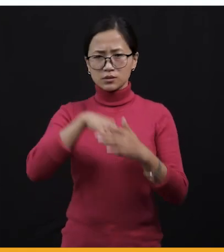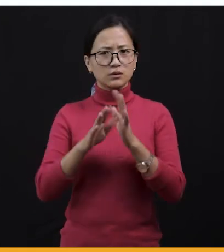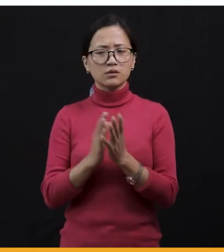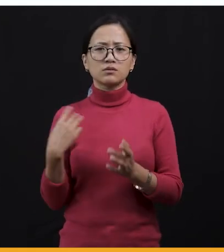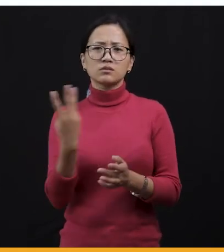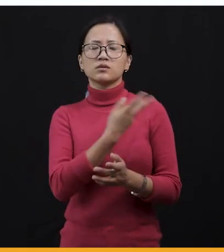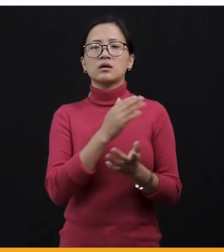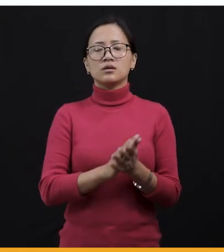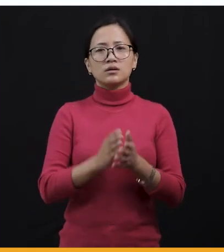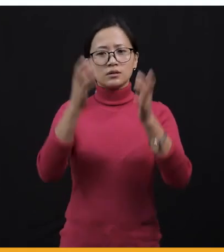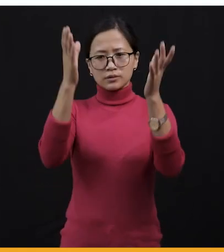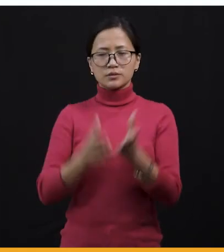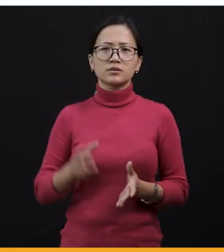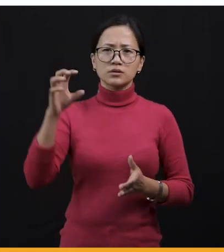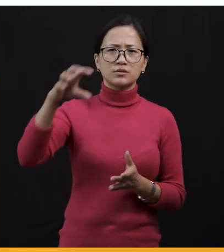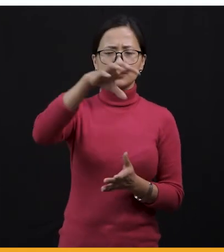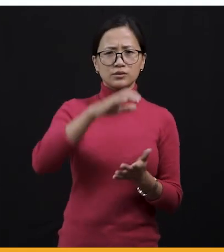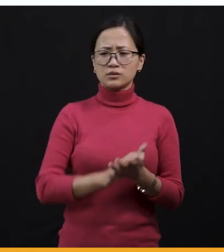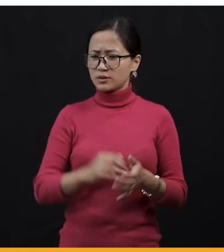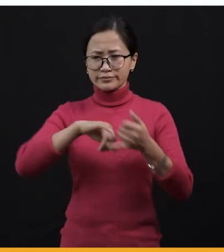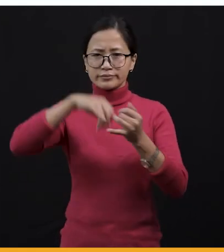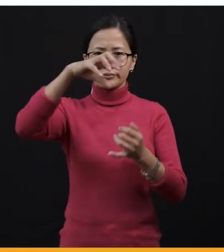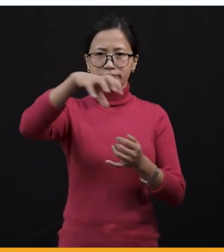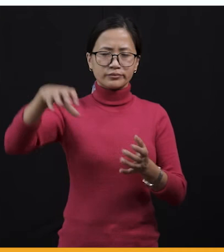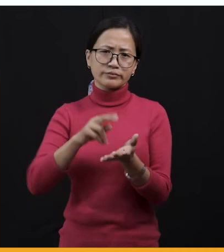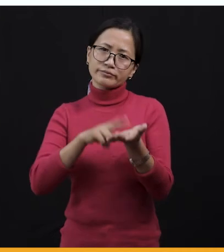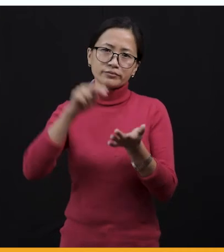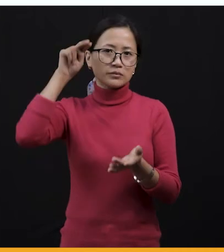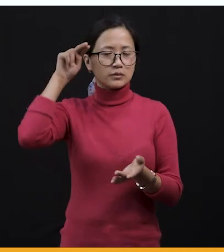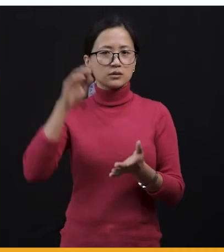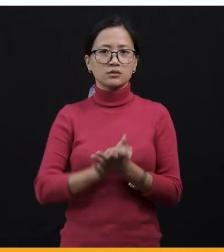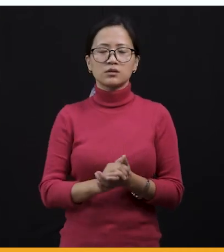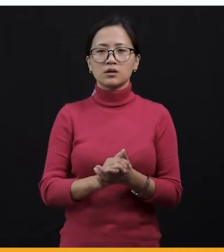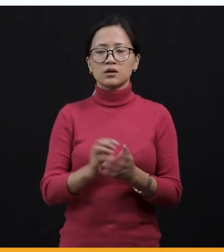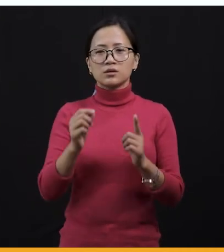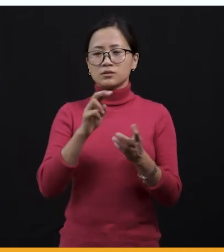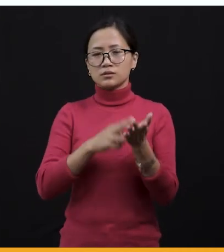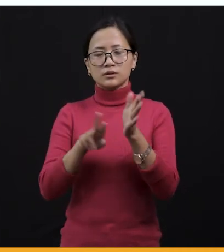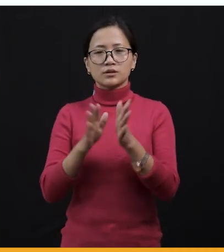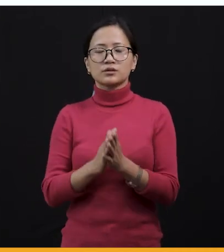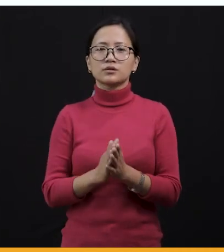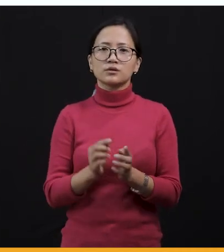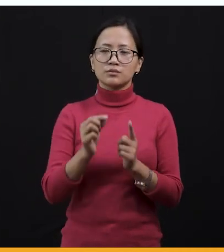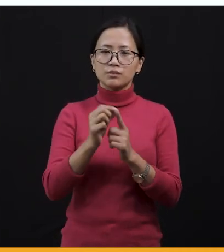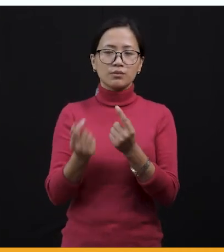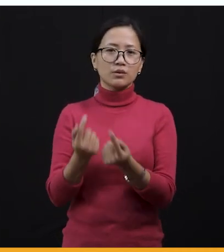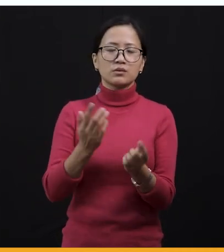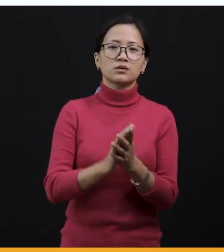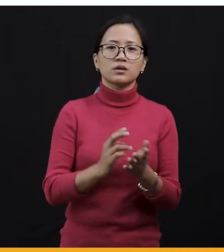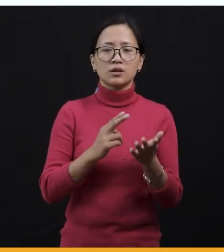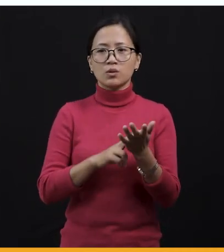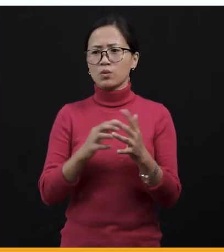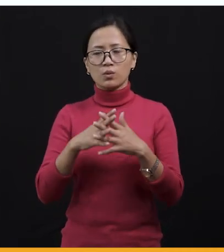and even in our own state Nagaland, the national park and the wildlife sanctuaries are